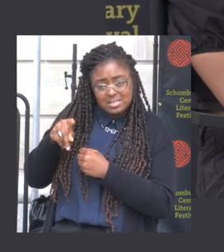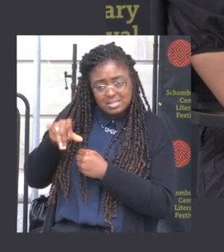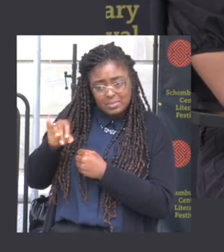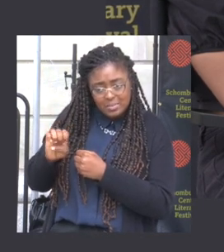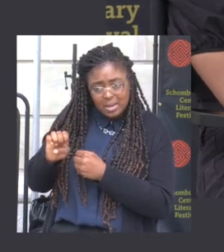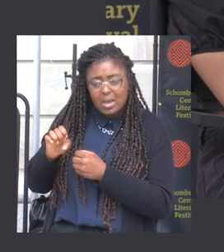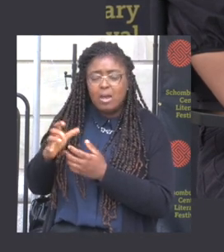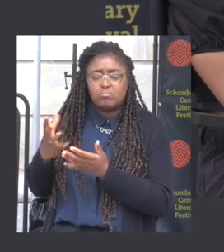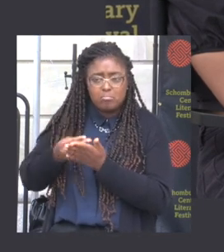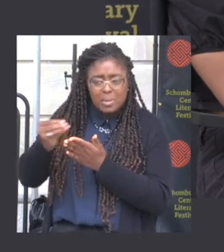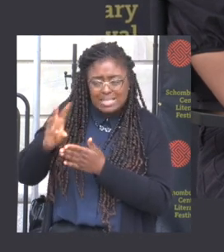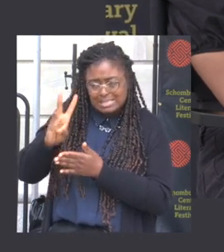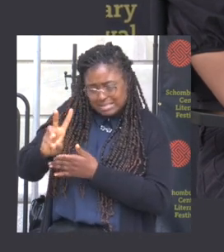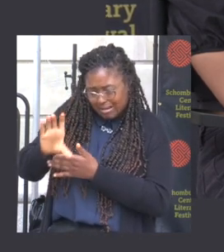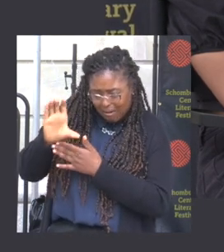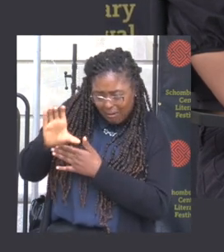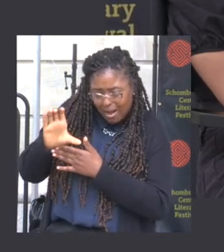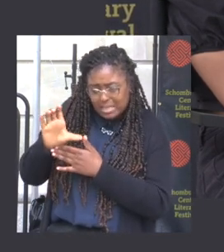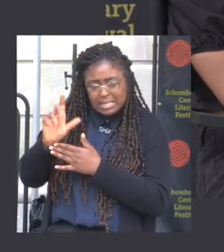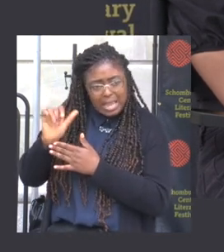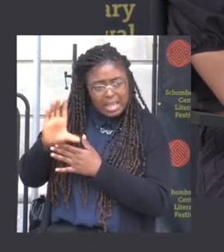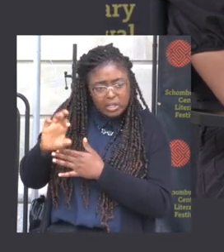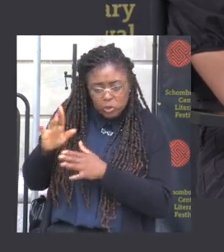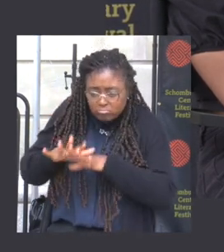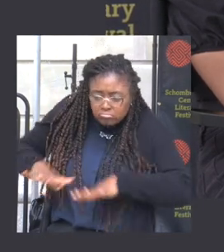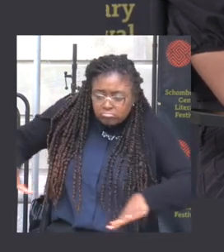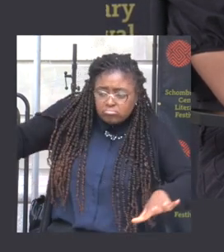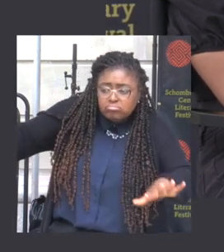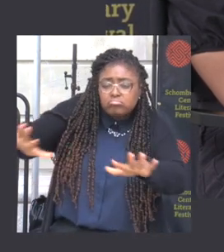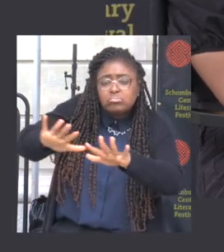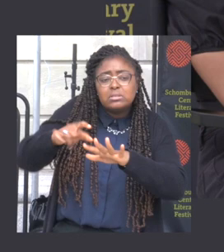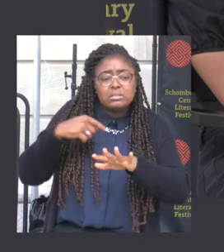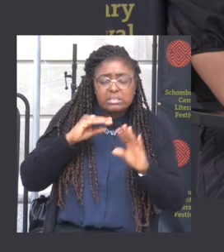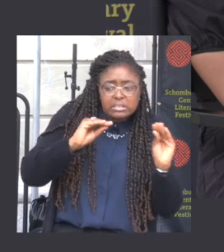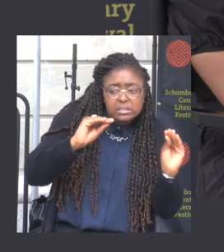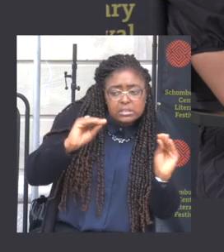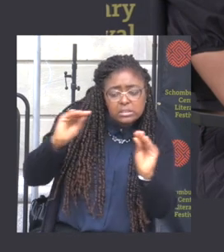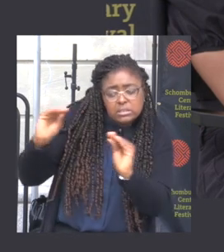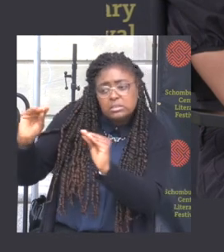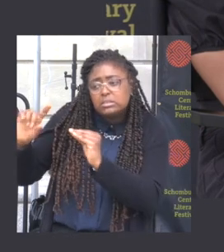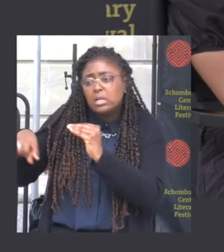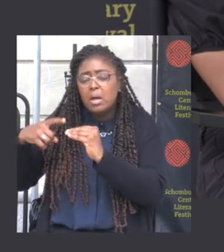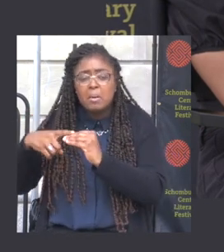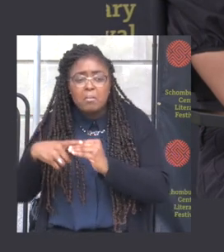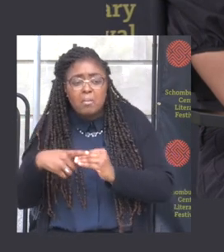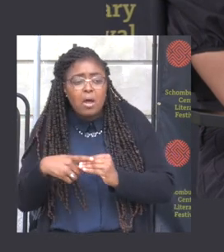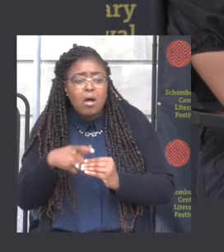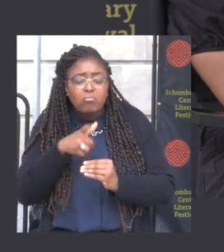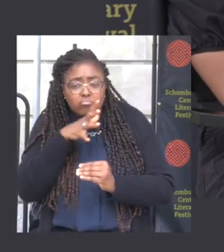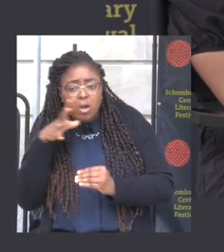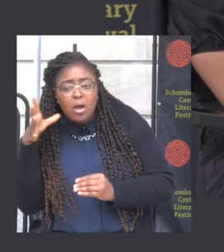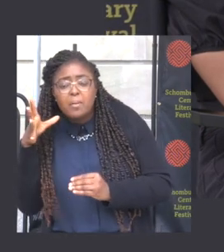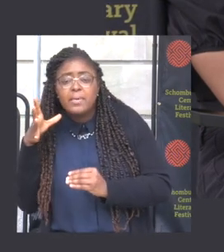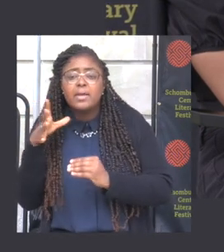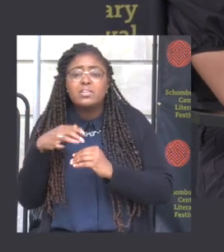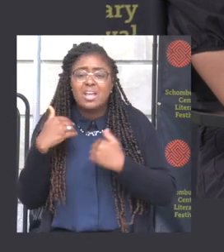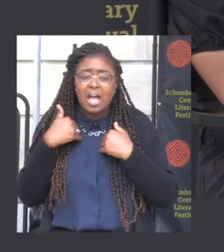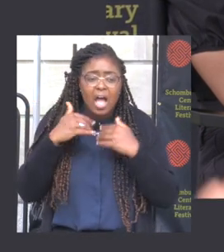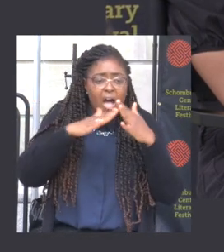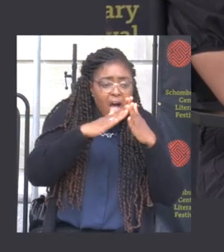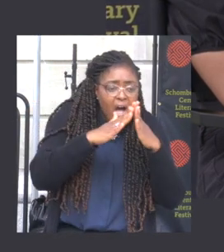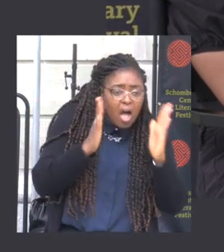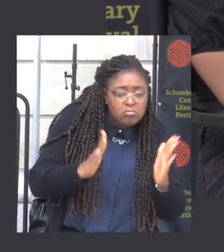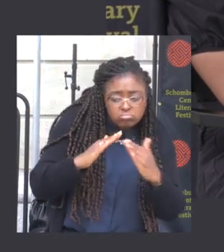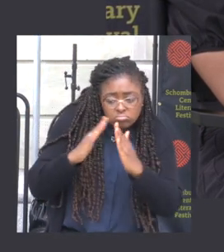about farming. She had, you know, dwellings so that people could be housed. She was just doing